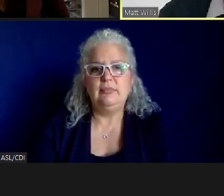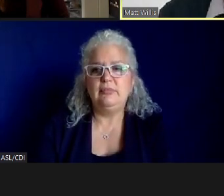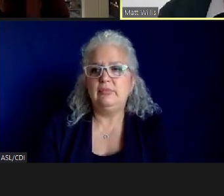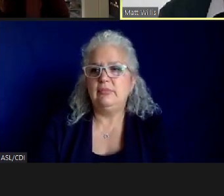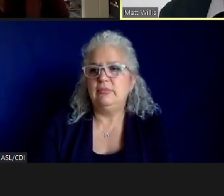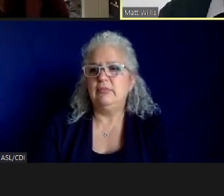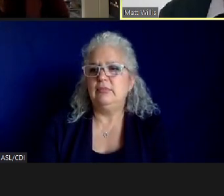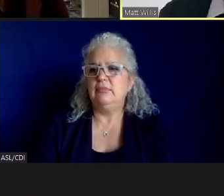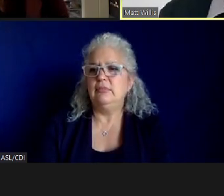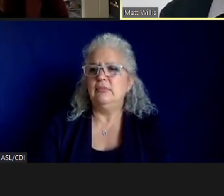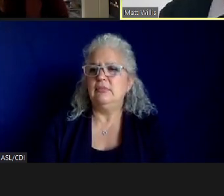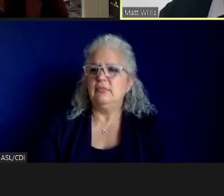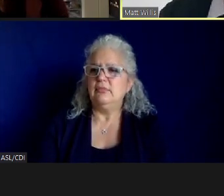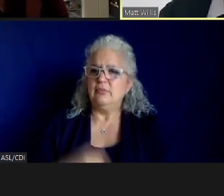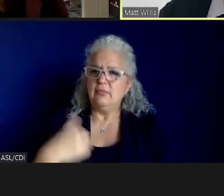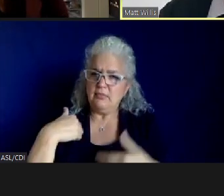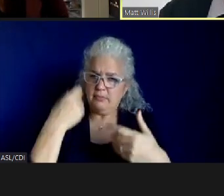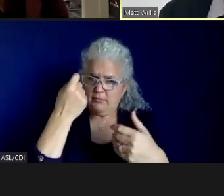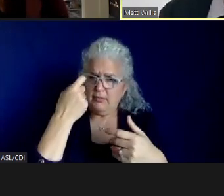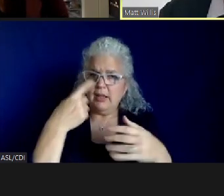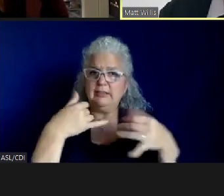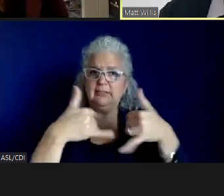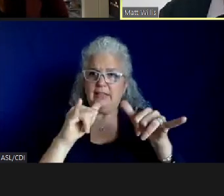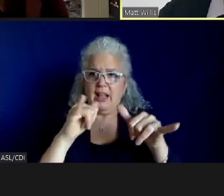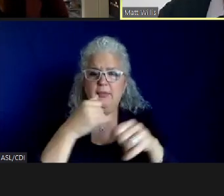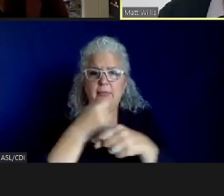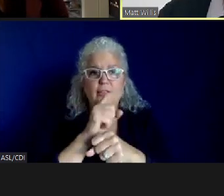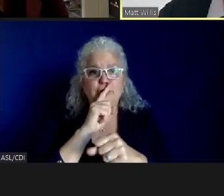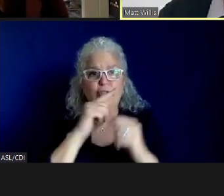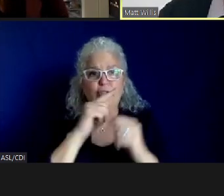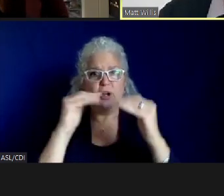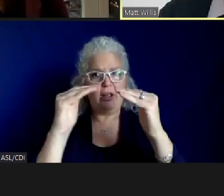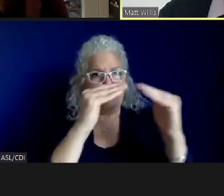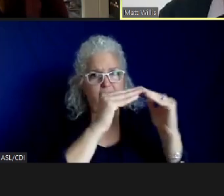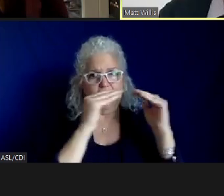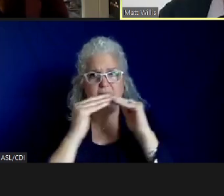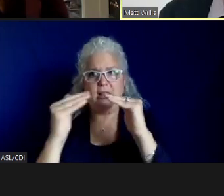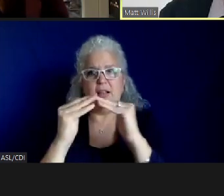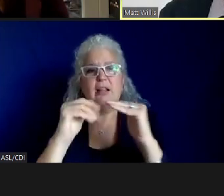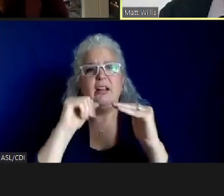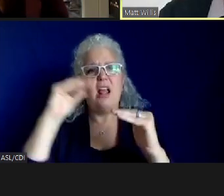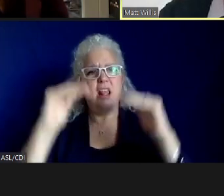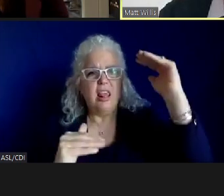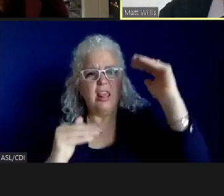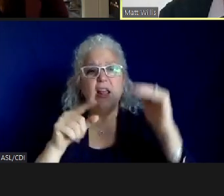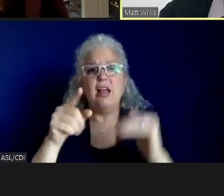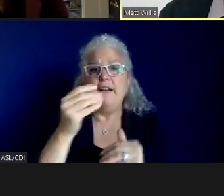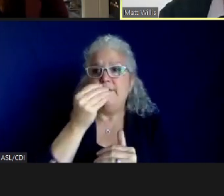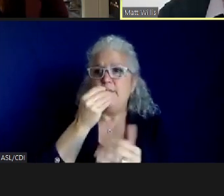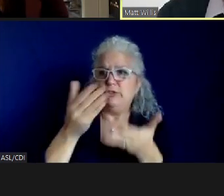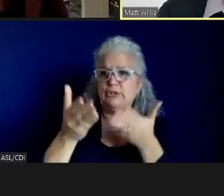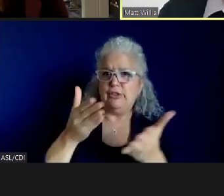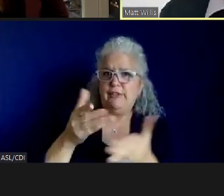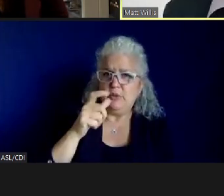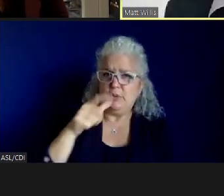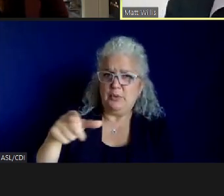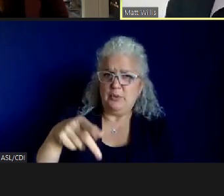our food service industry, so that we're reaching all those individuals who are at risk for the vaccine.